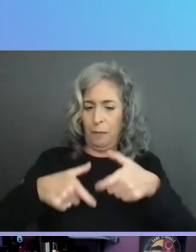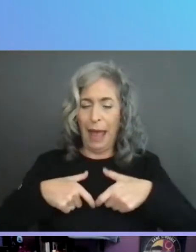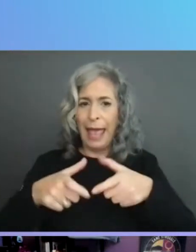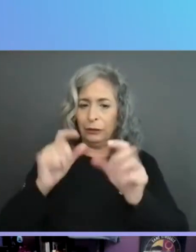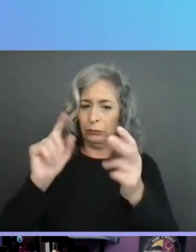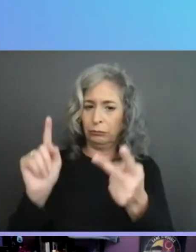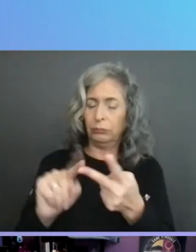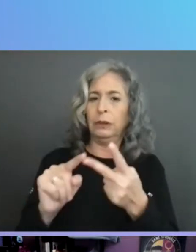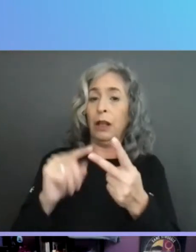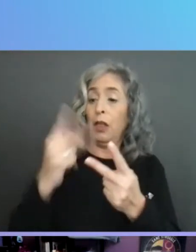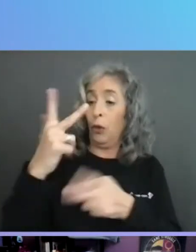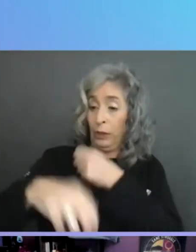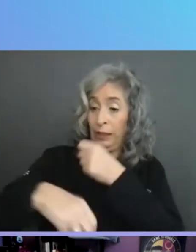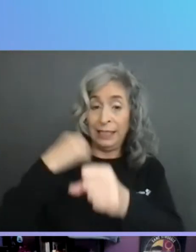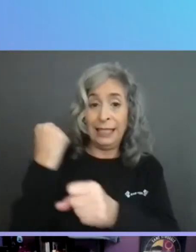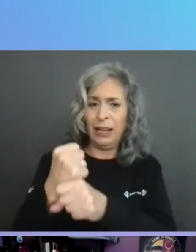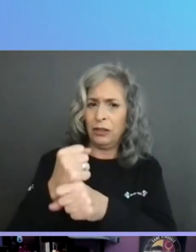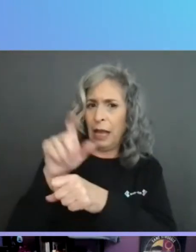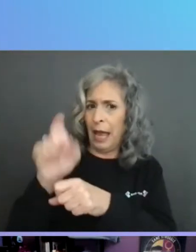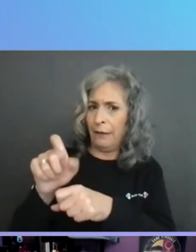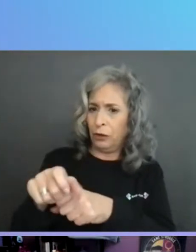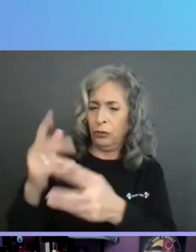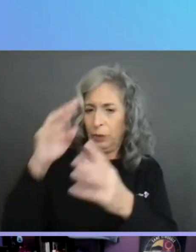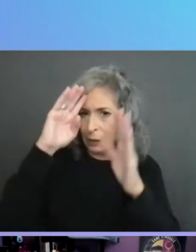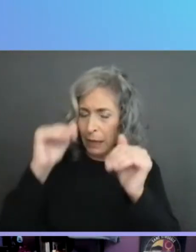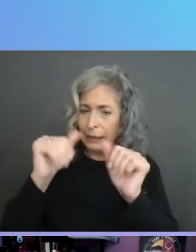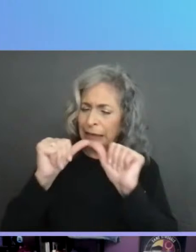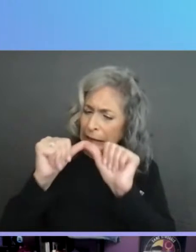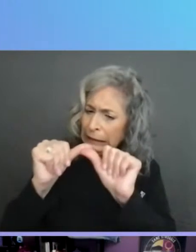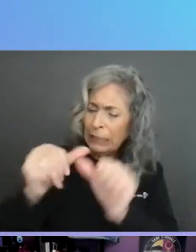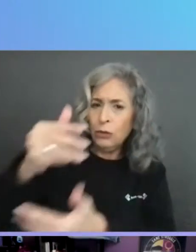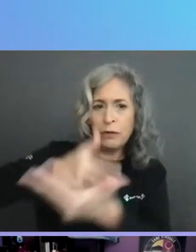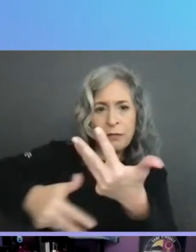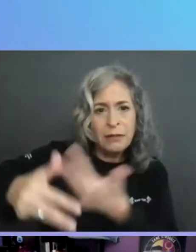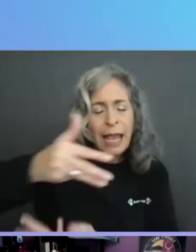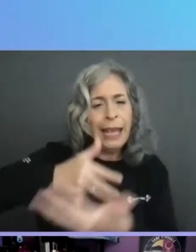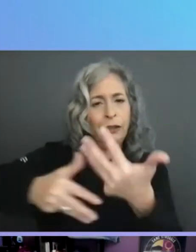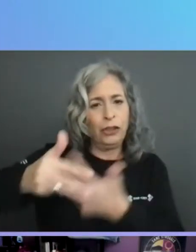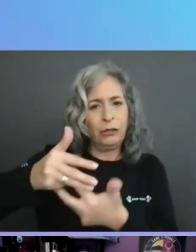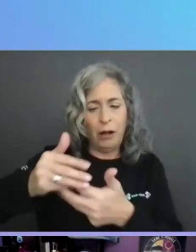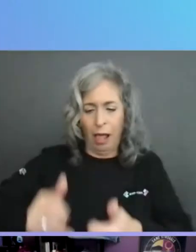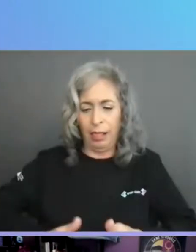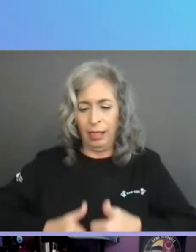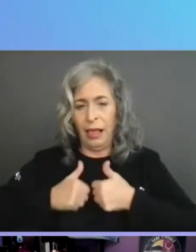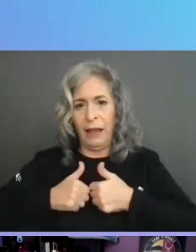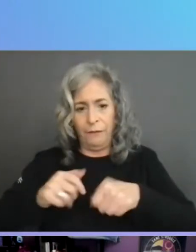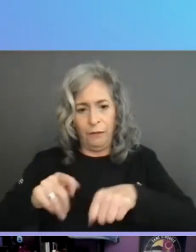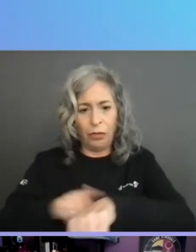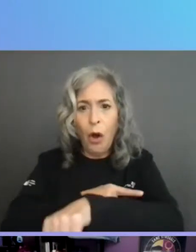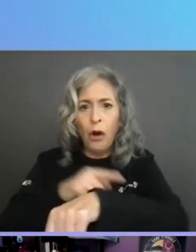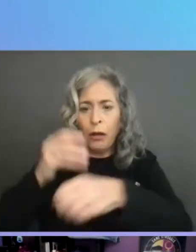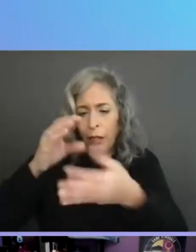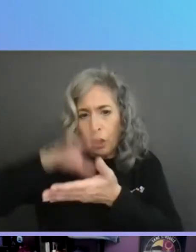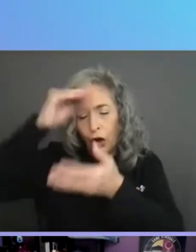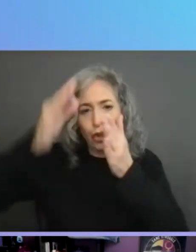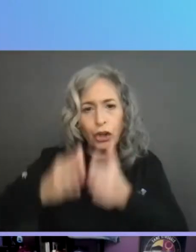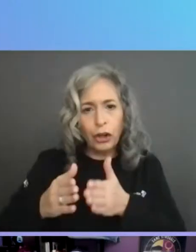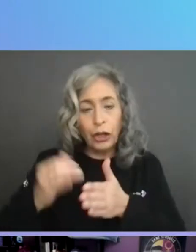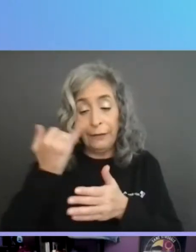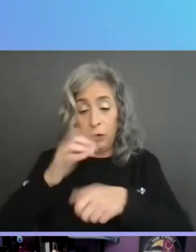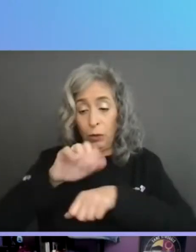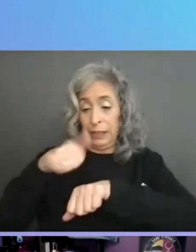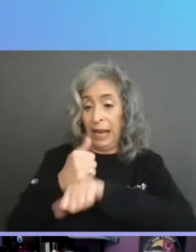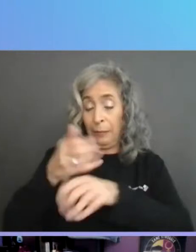have a 3-year period where you are expected to continue to engage, where you are a lifelong learner. Or if you're an established professional